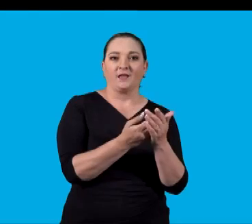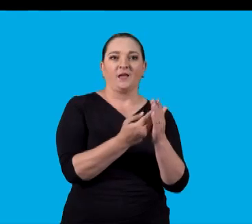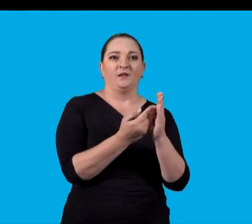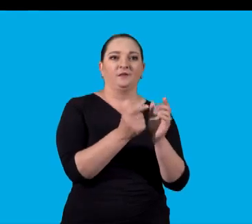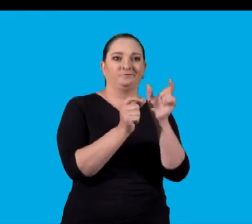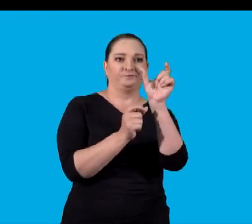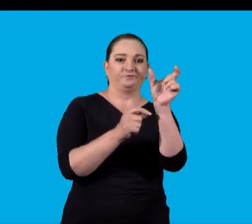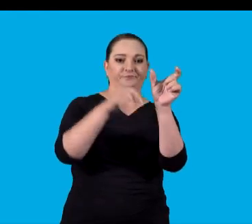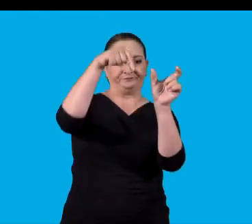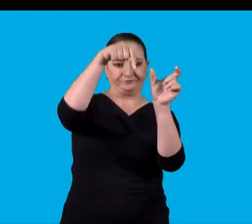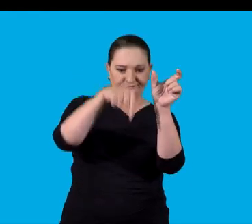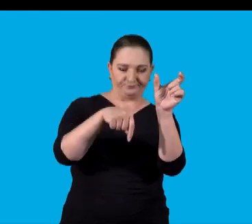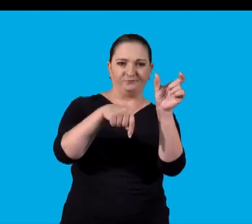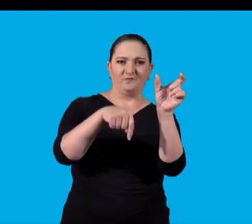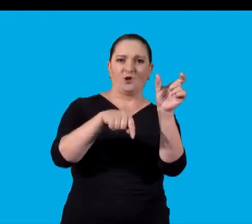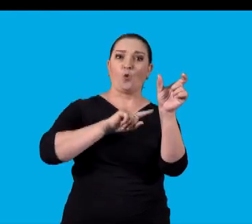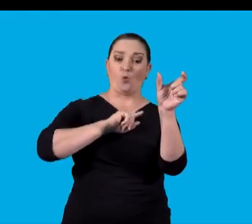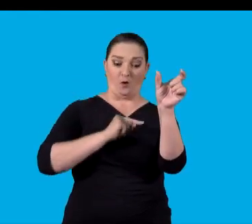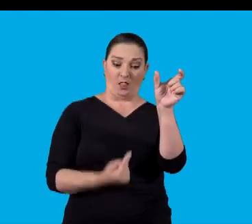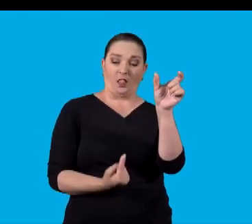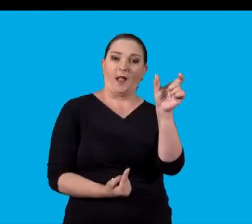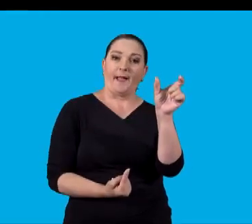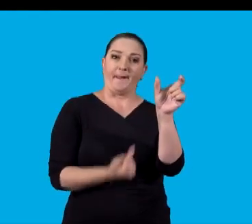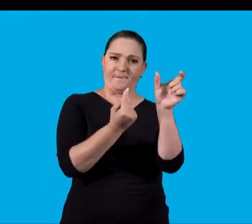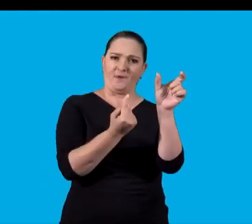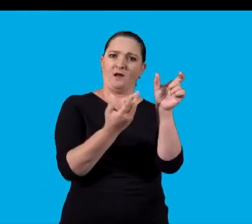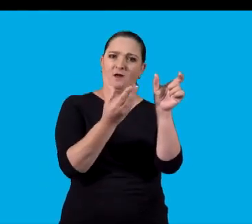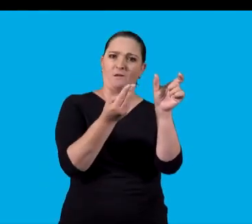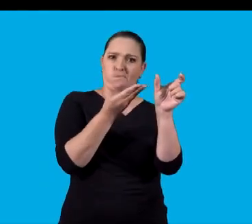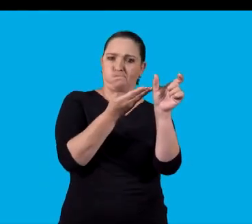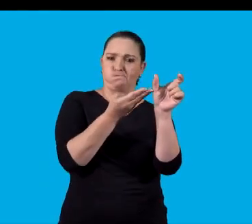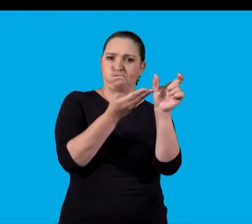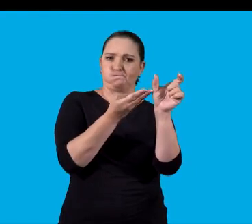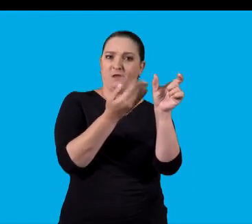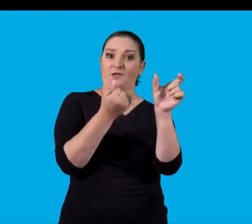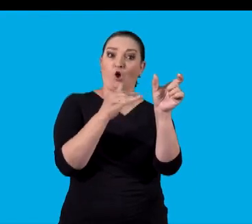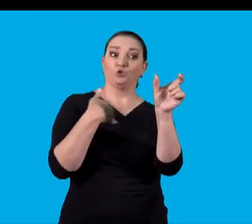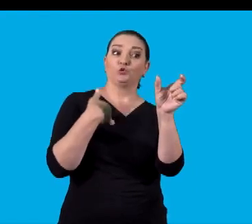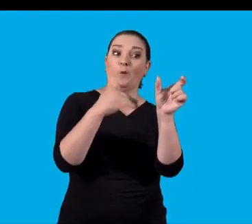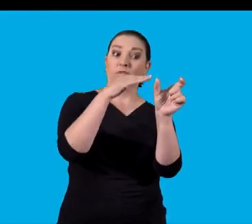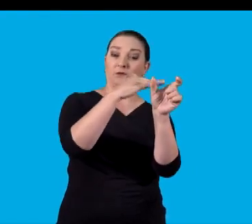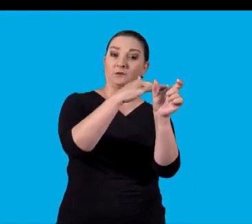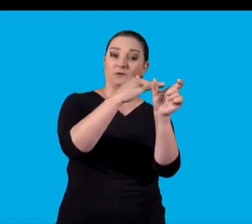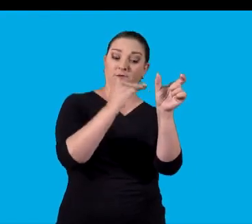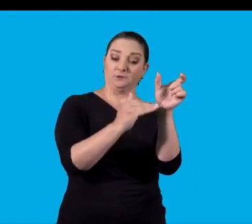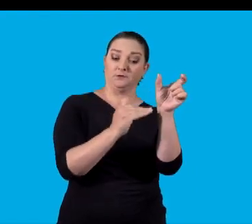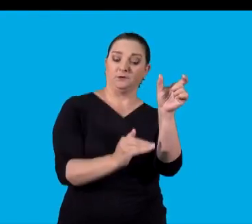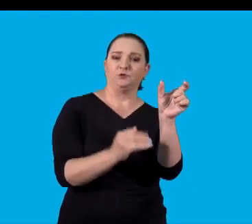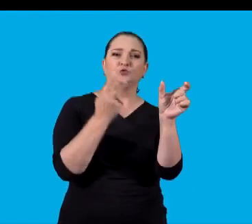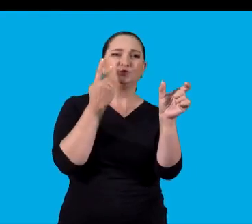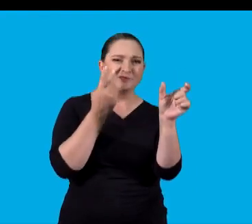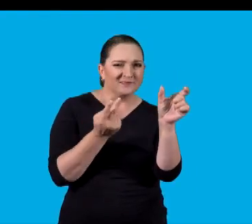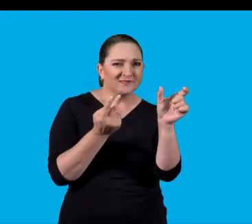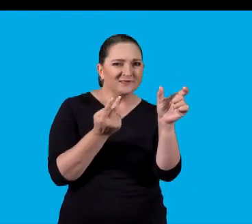top coming to the bottom, because we did it from the bottom going up. So if we start from the top, we are